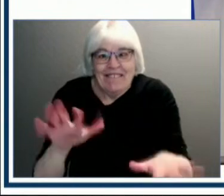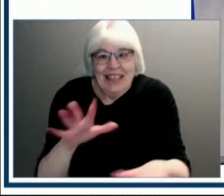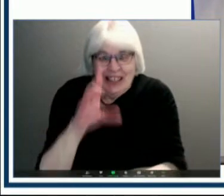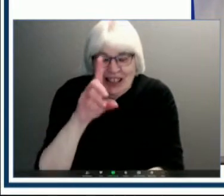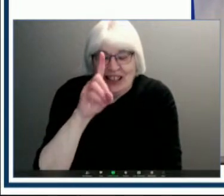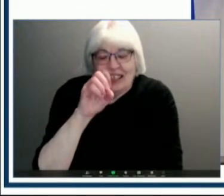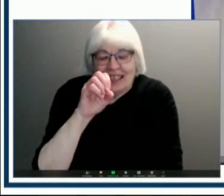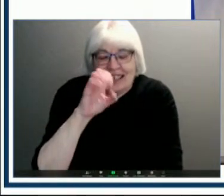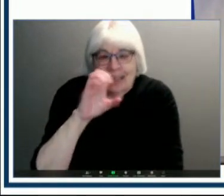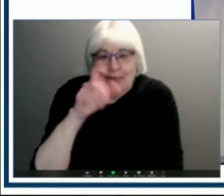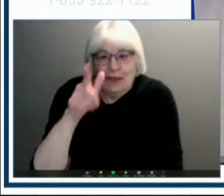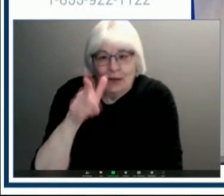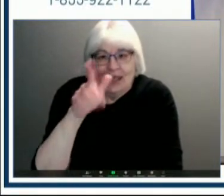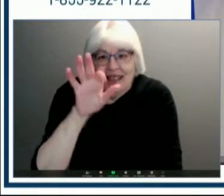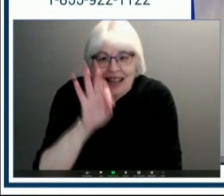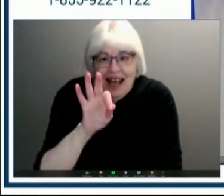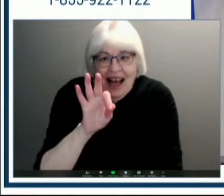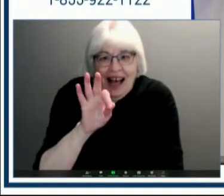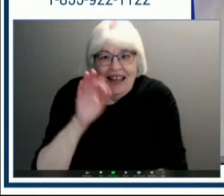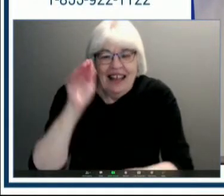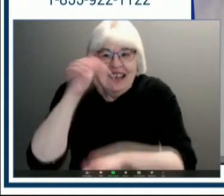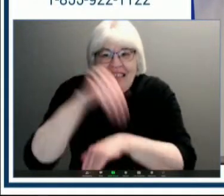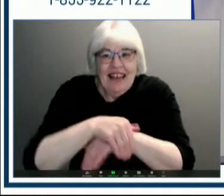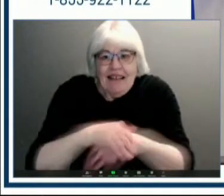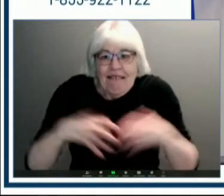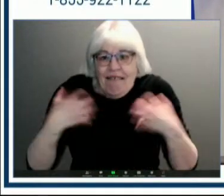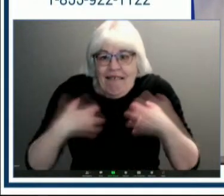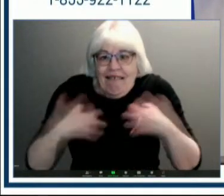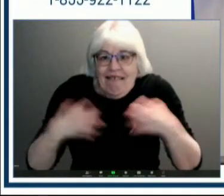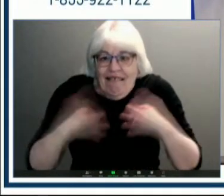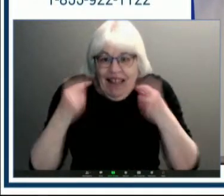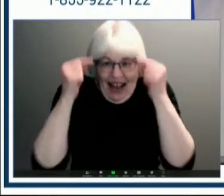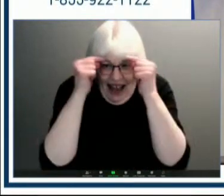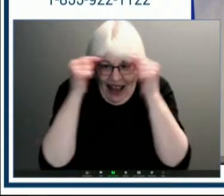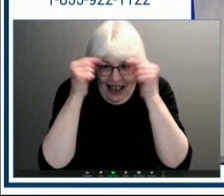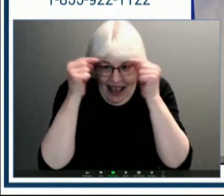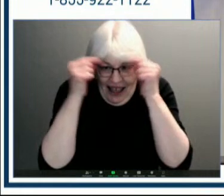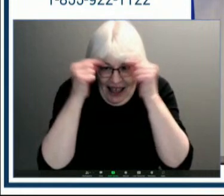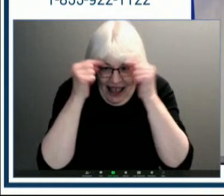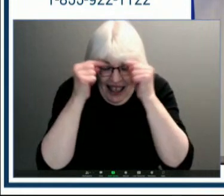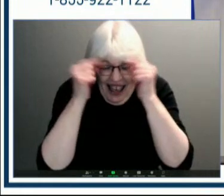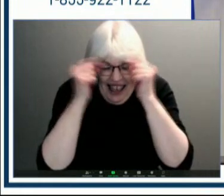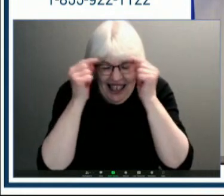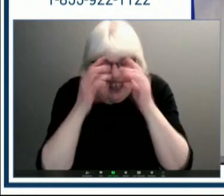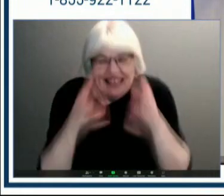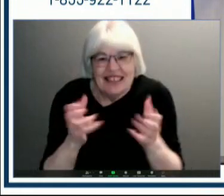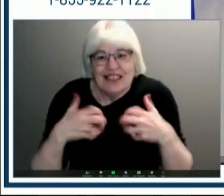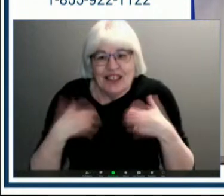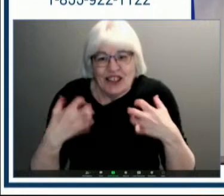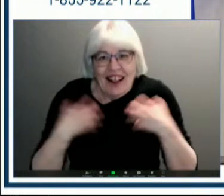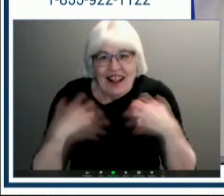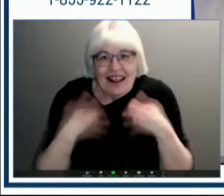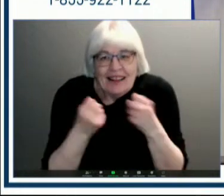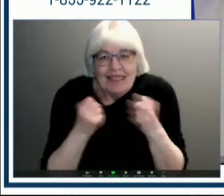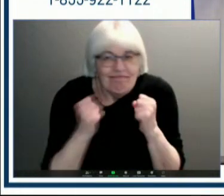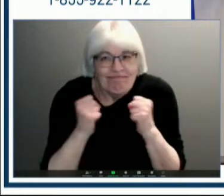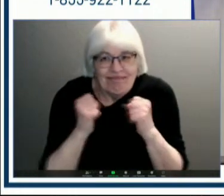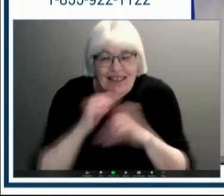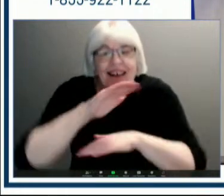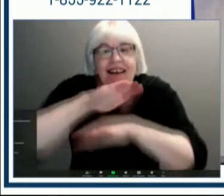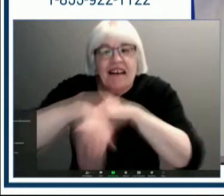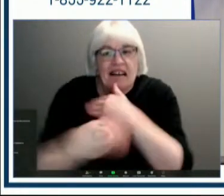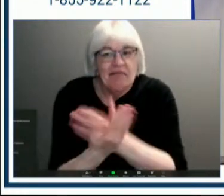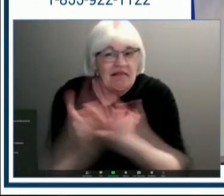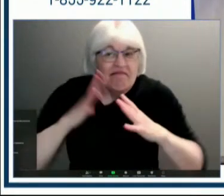and is distributed to schools and available and waiting for each and every student when they arrive at school. So that's a work